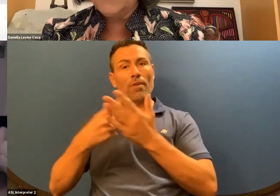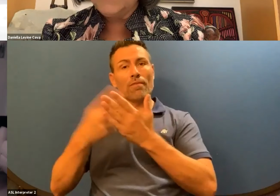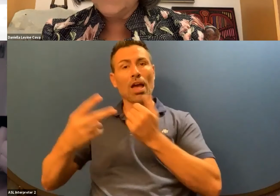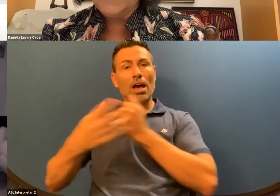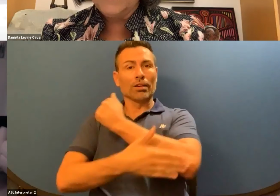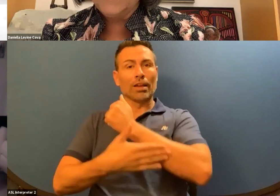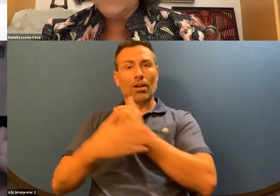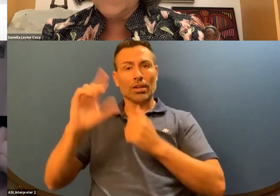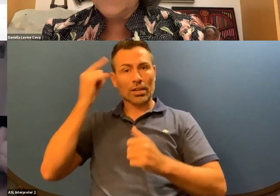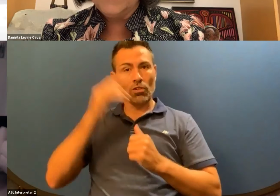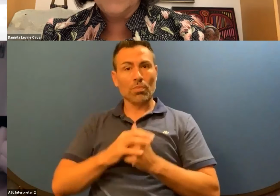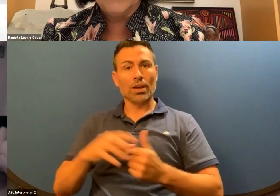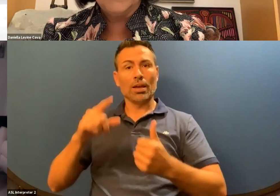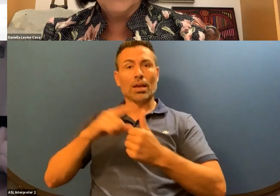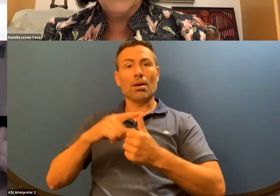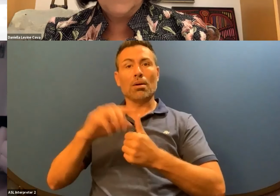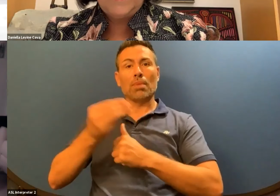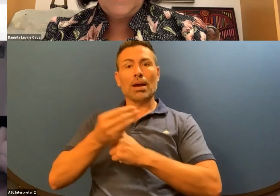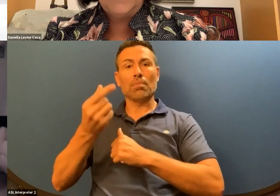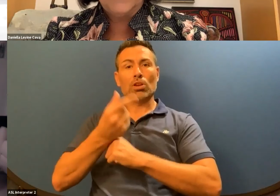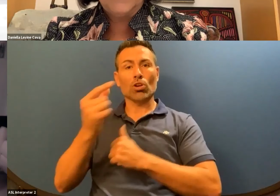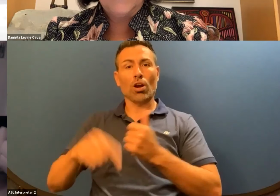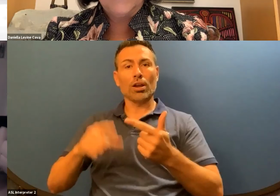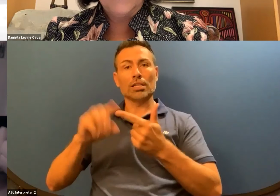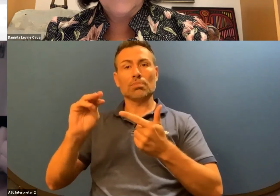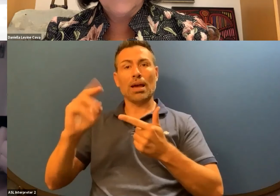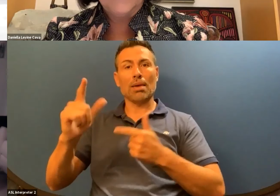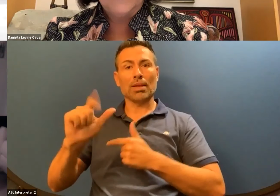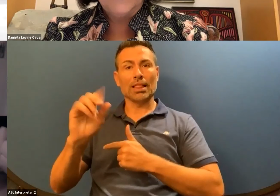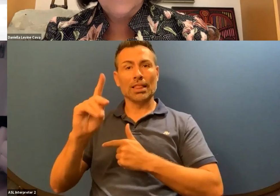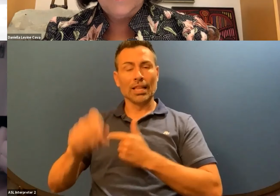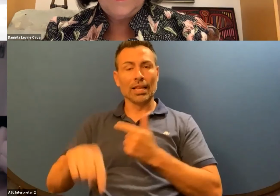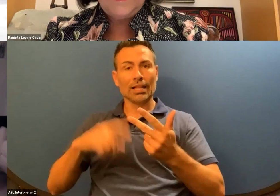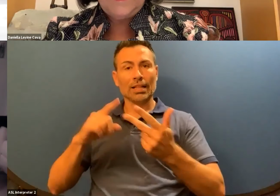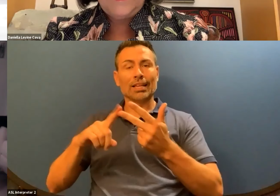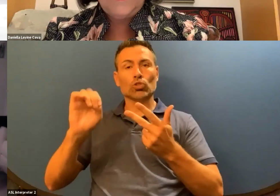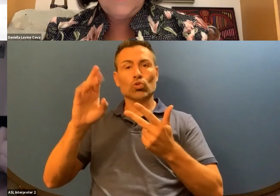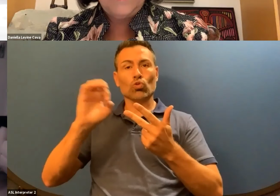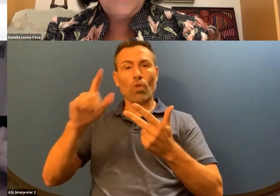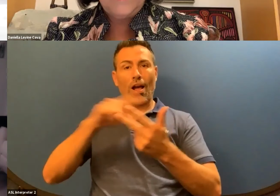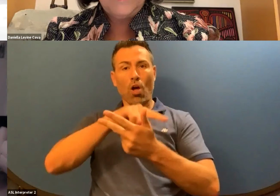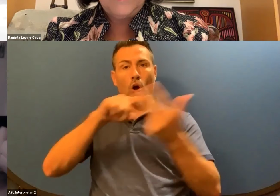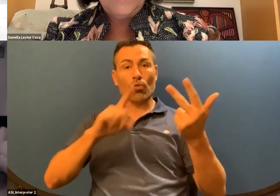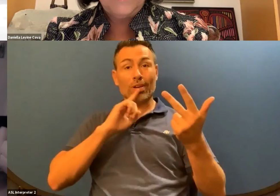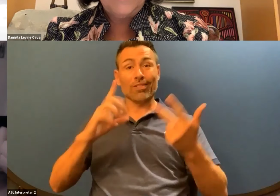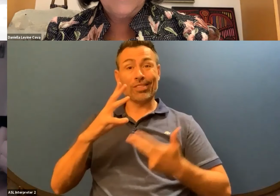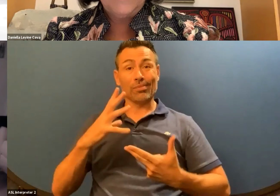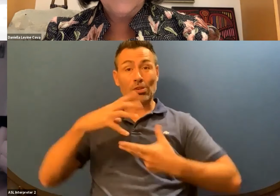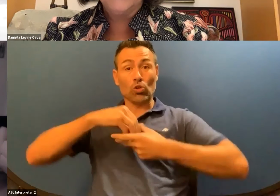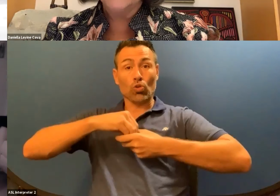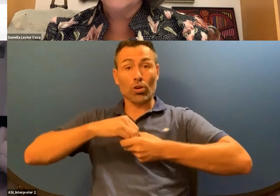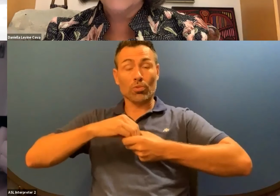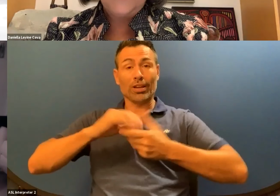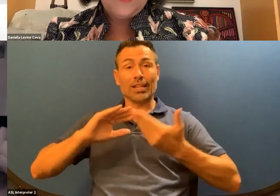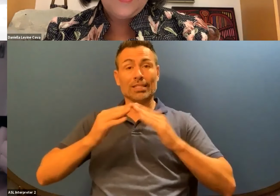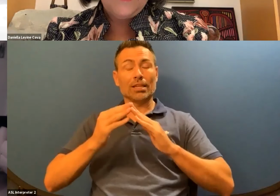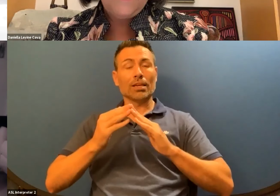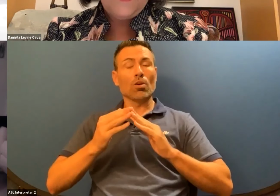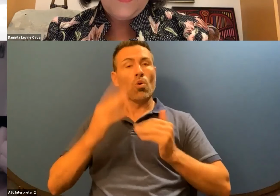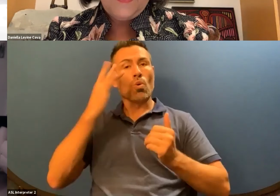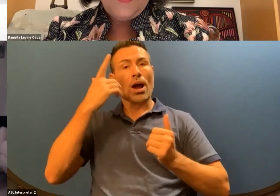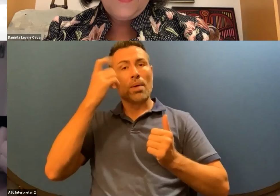Gardens, Miami Lakes, Palmetto Bay, Doral, all incorporated, not for lack of social services. They wanted adequate